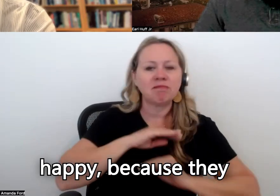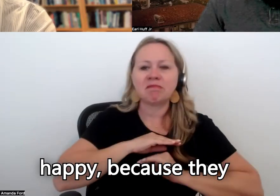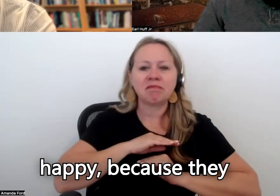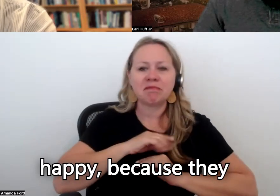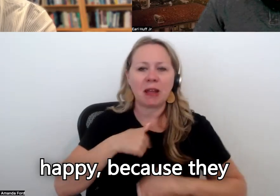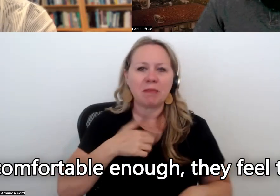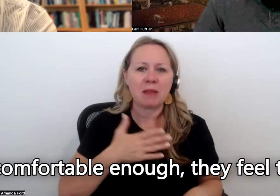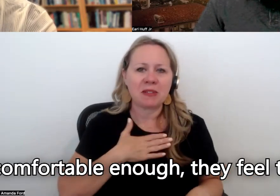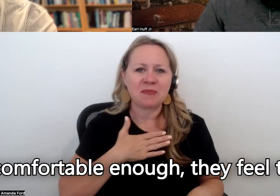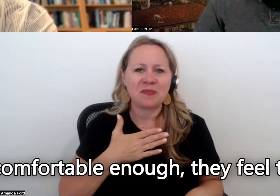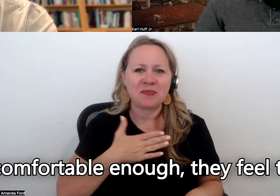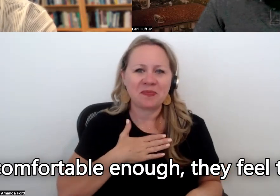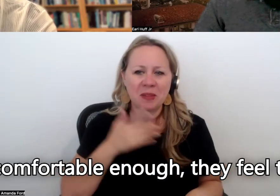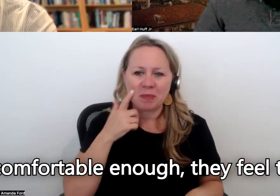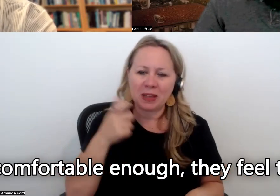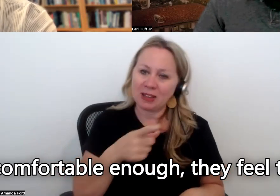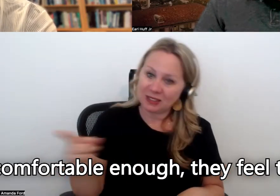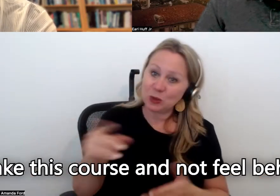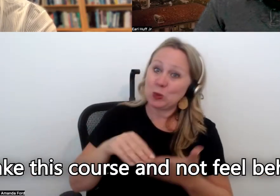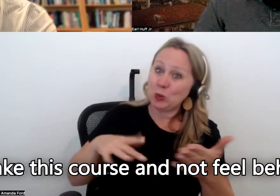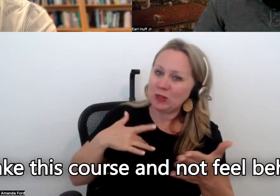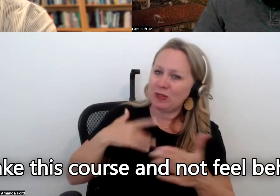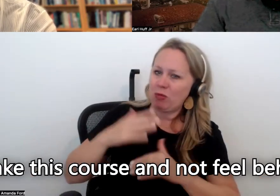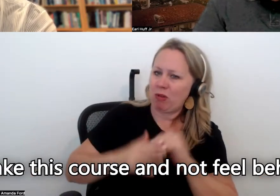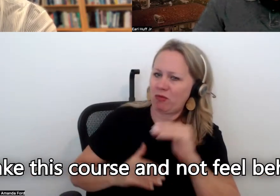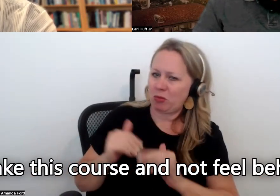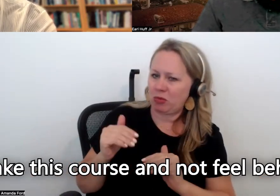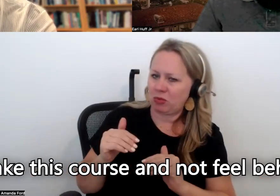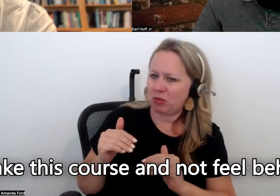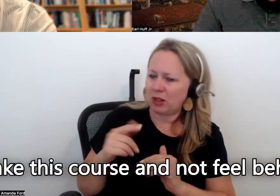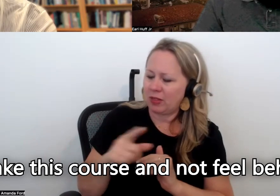because they feel comfortable enough, they feel they can